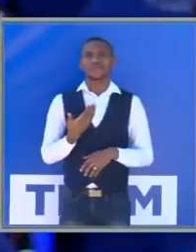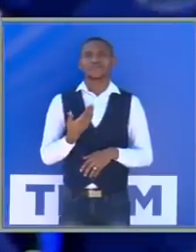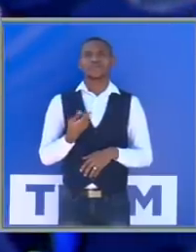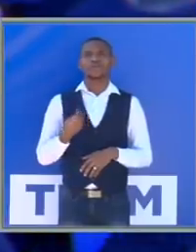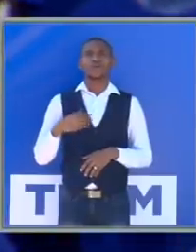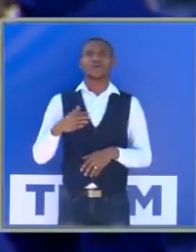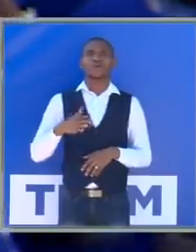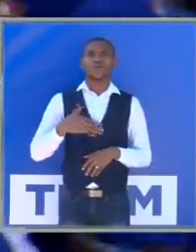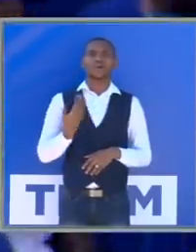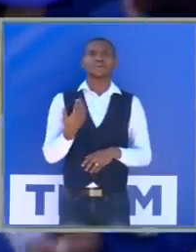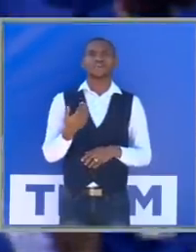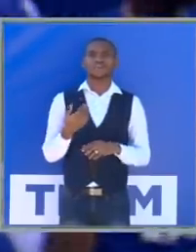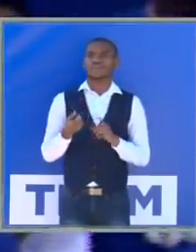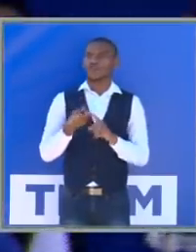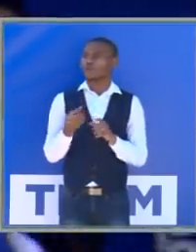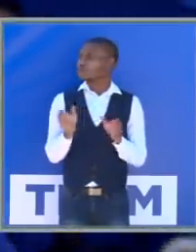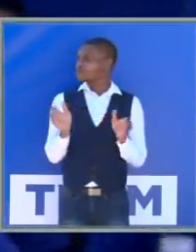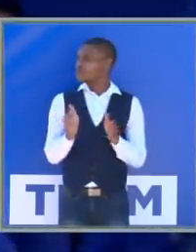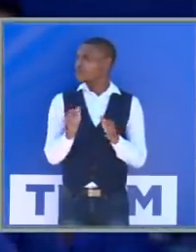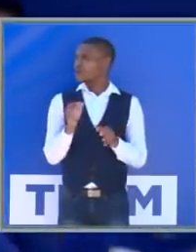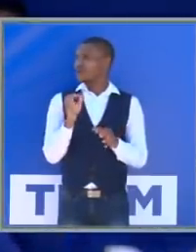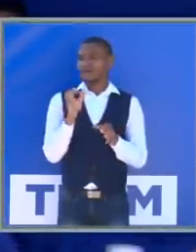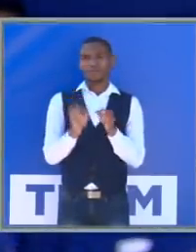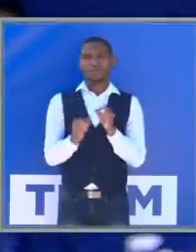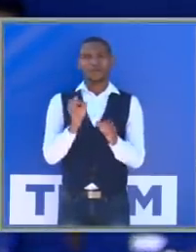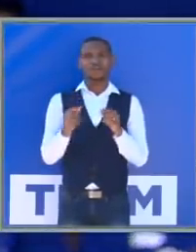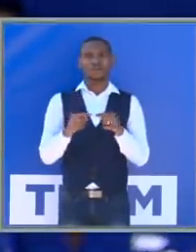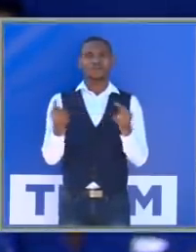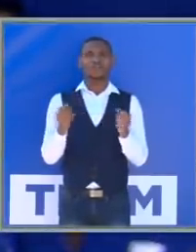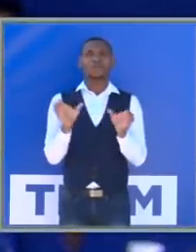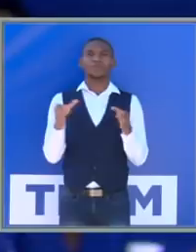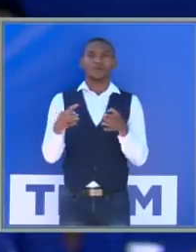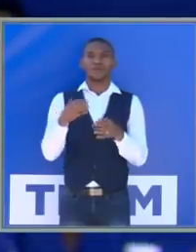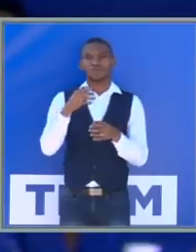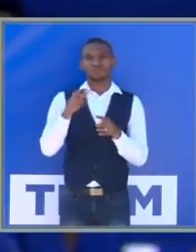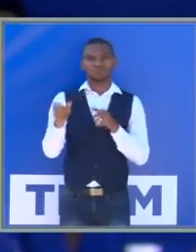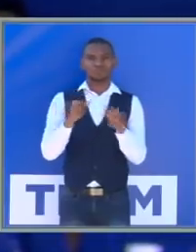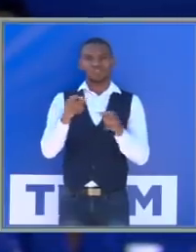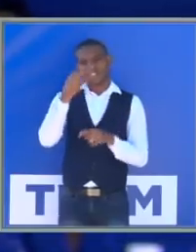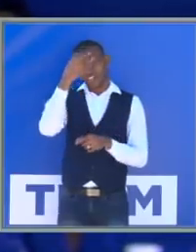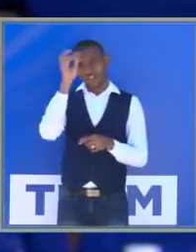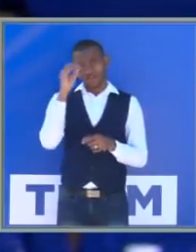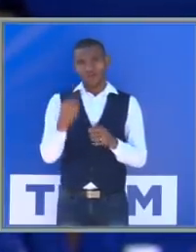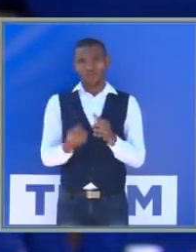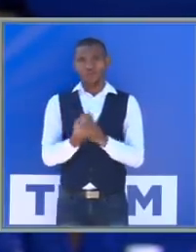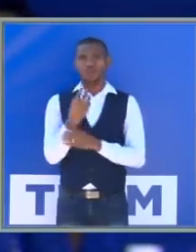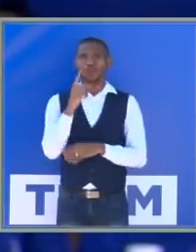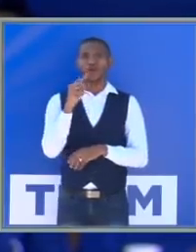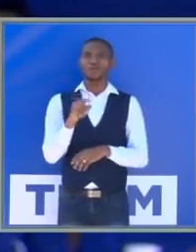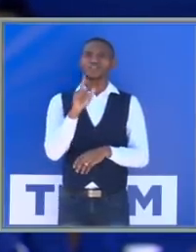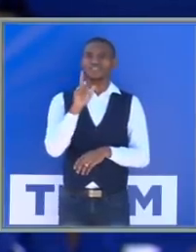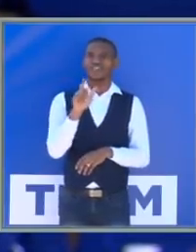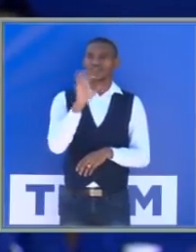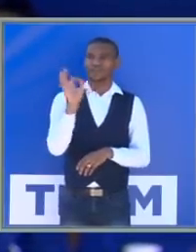went from a small party of opposition to a party of government. We've grown from 1.7%